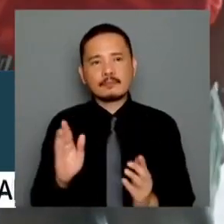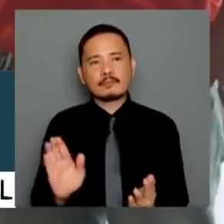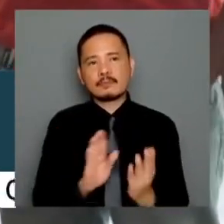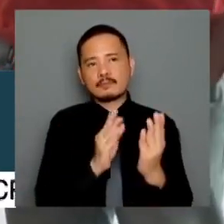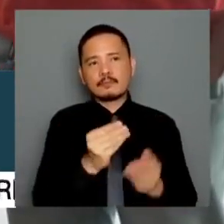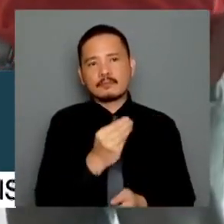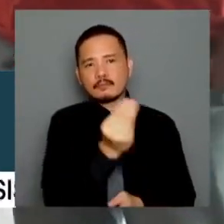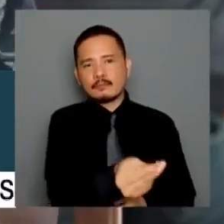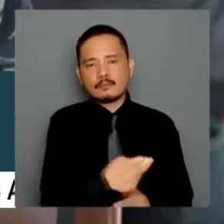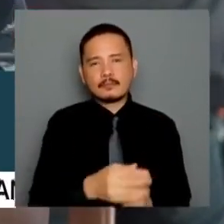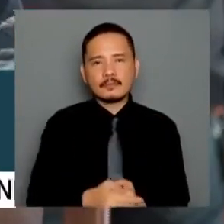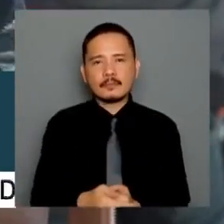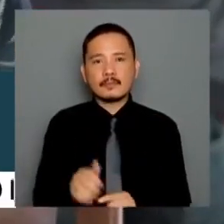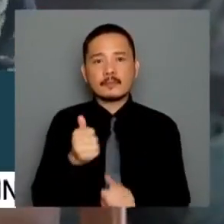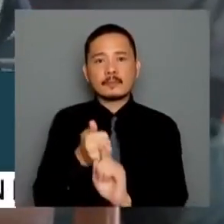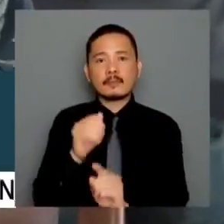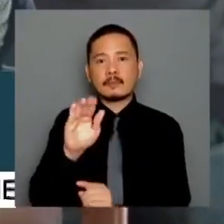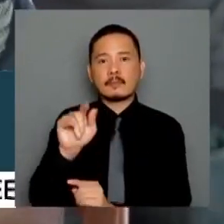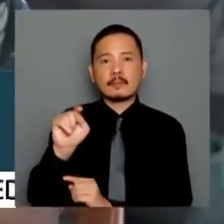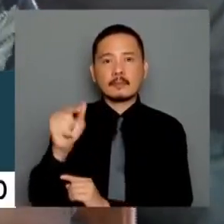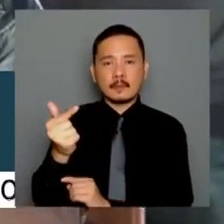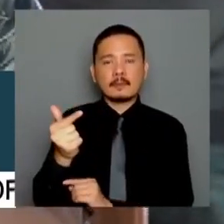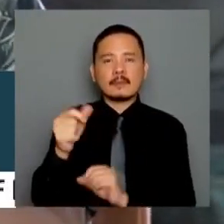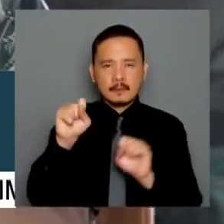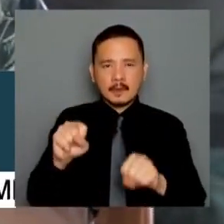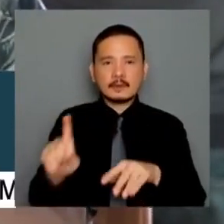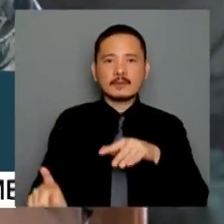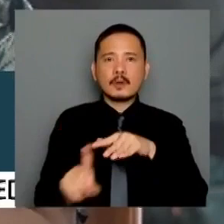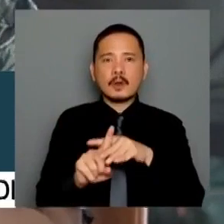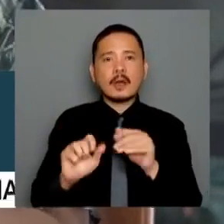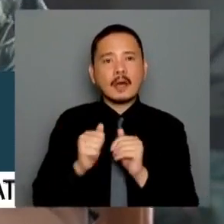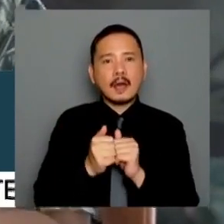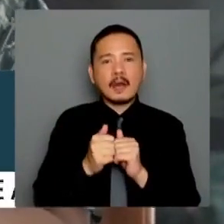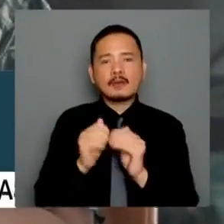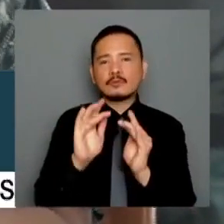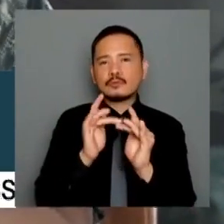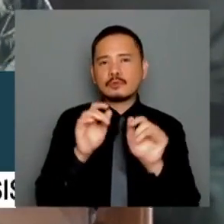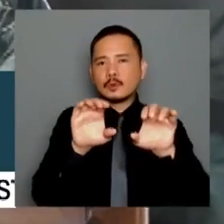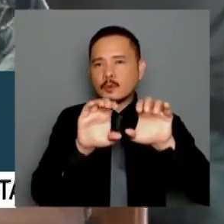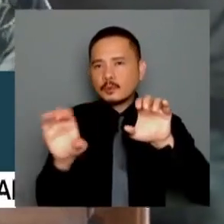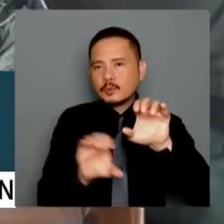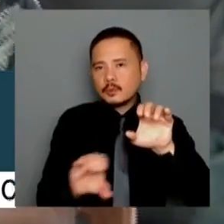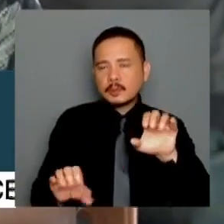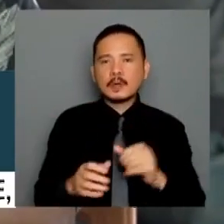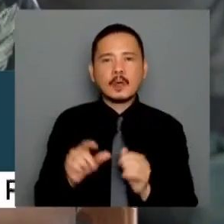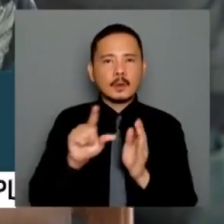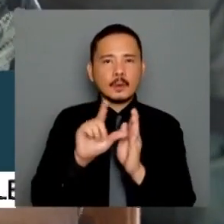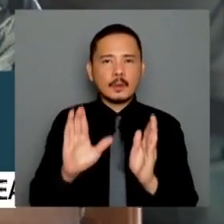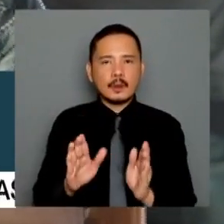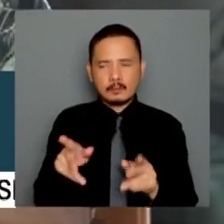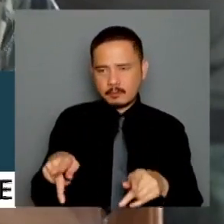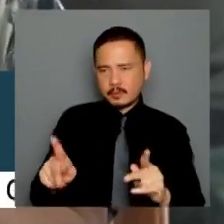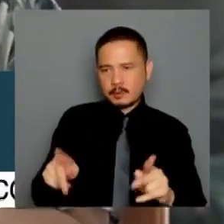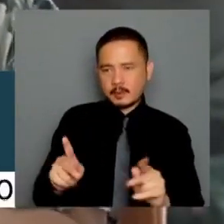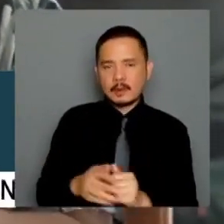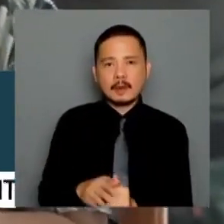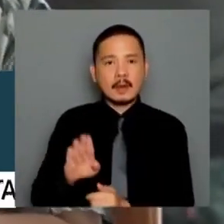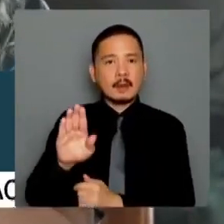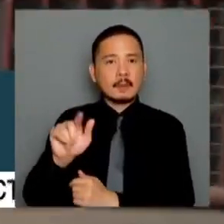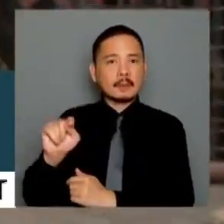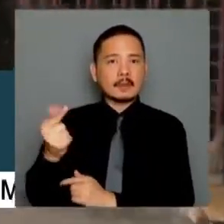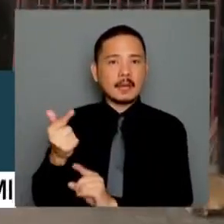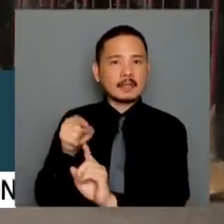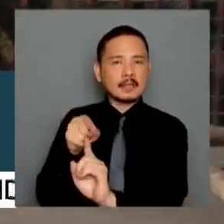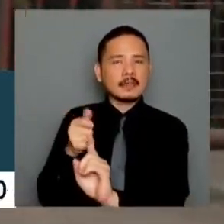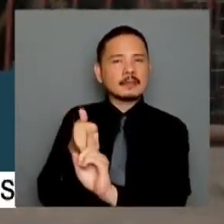attend the December 5 probe through video conferencing since the prosecutors allowed it. Bantag has been identified as the mastermind in the